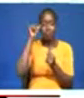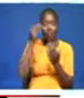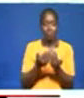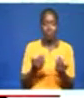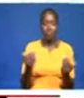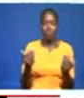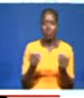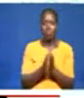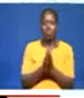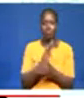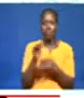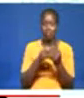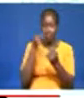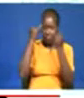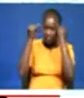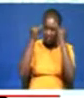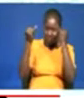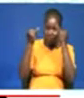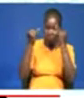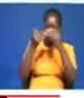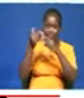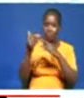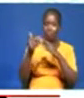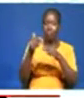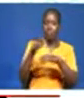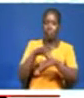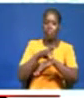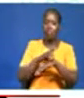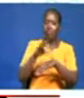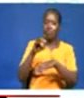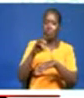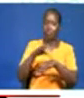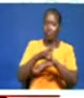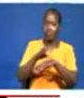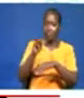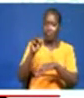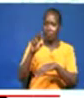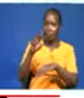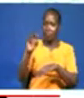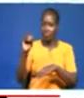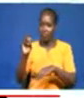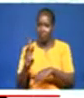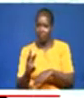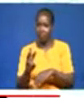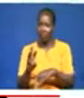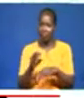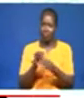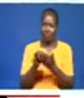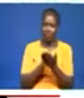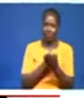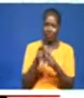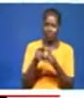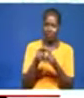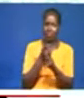The whole idea behind bone marrow transplant is to actually take out or obliterate all the abnormal